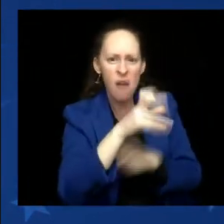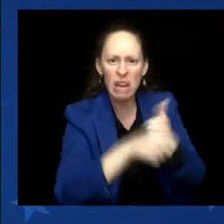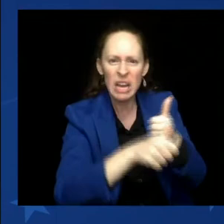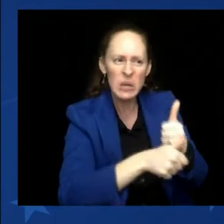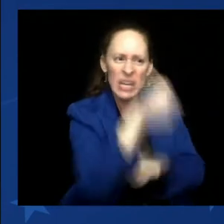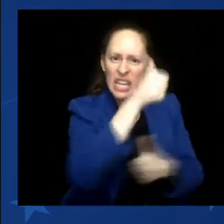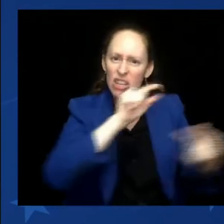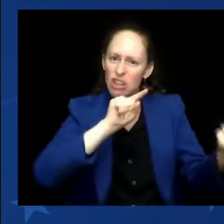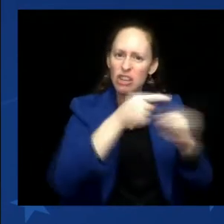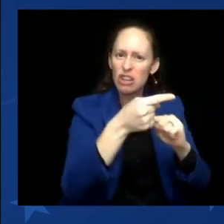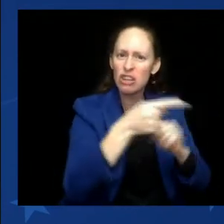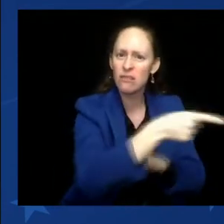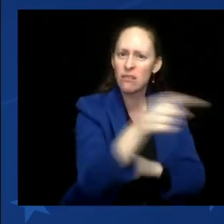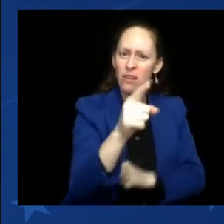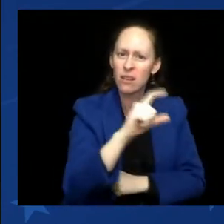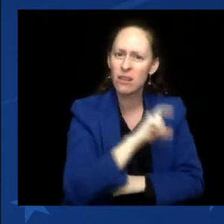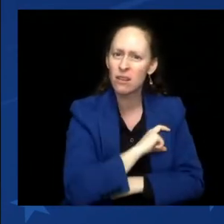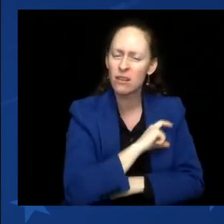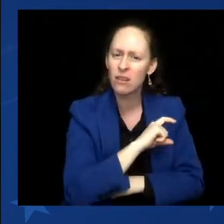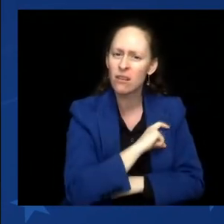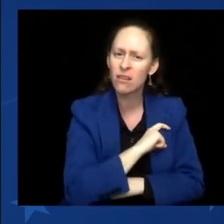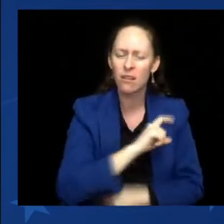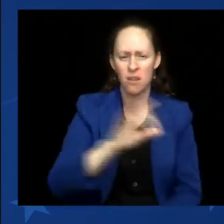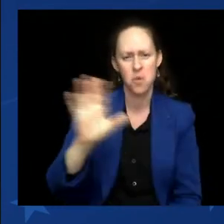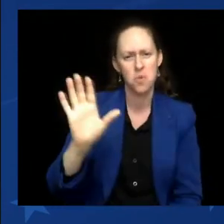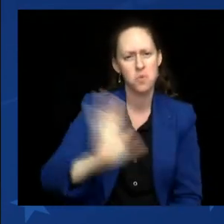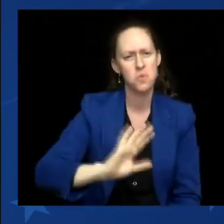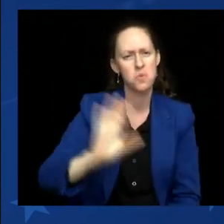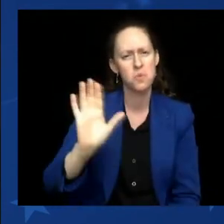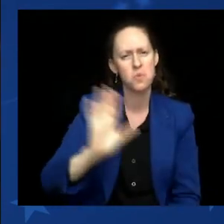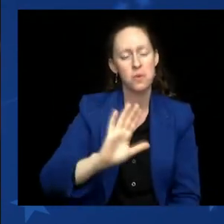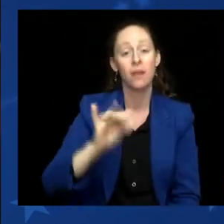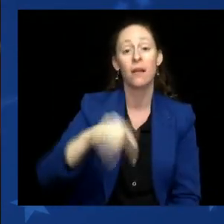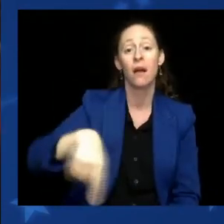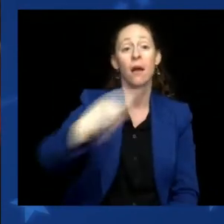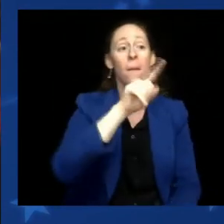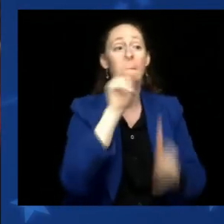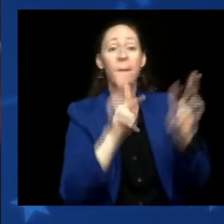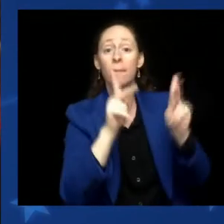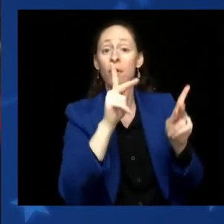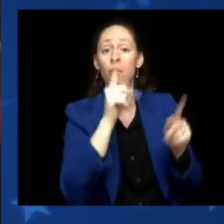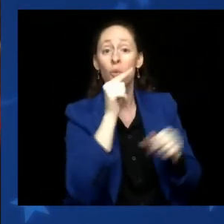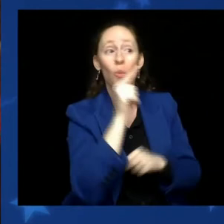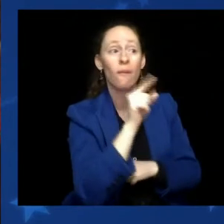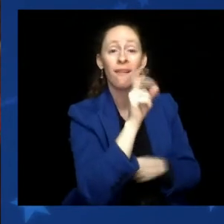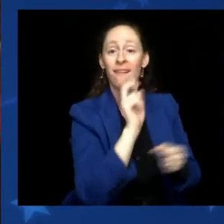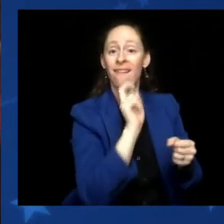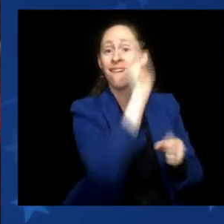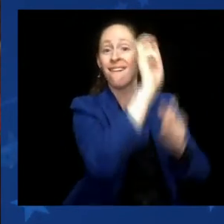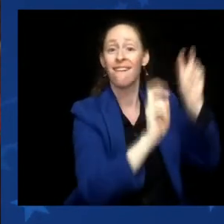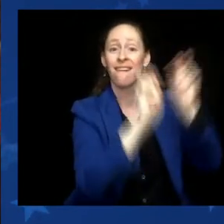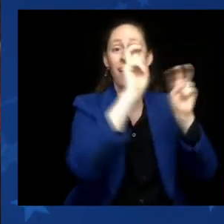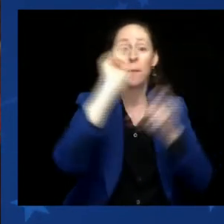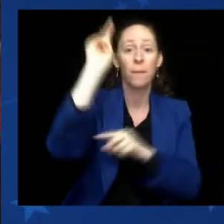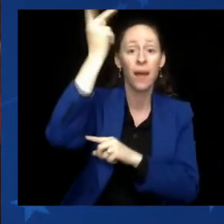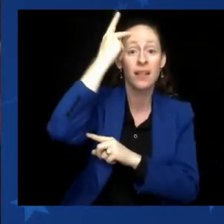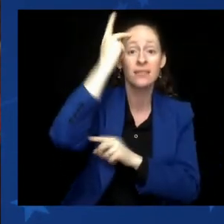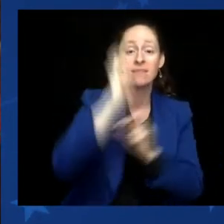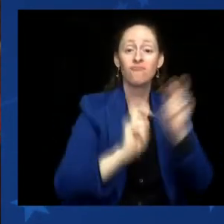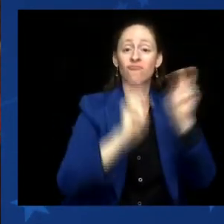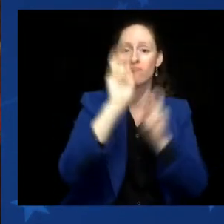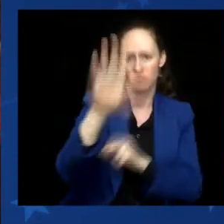before predicting and all but calling for mass violence and rioting in the streets. This